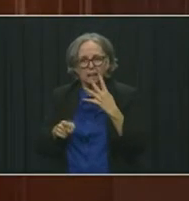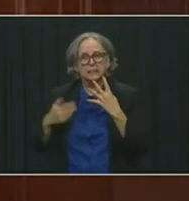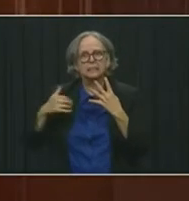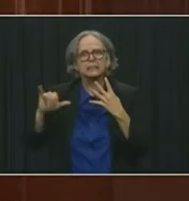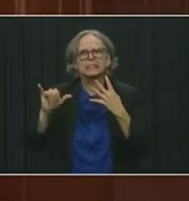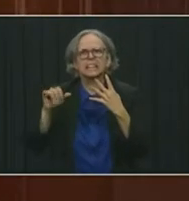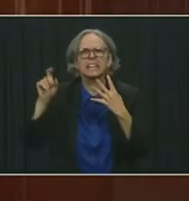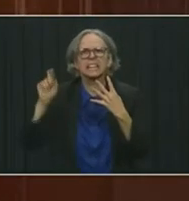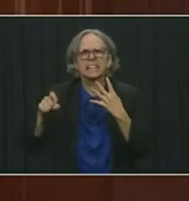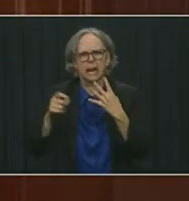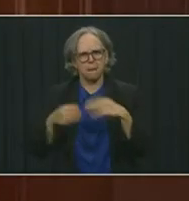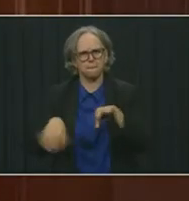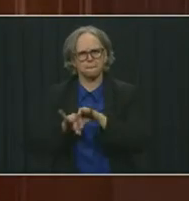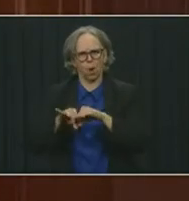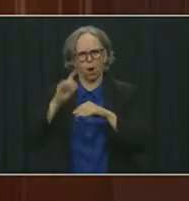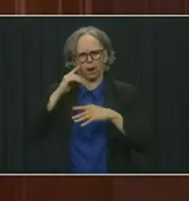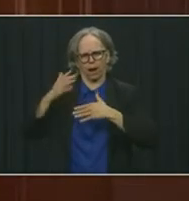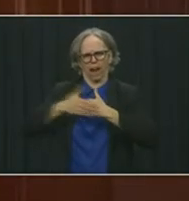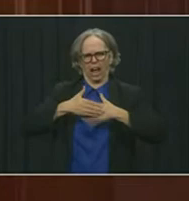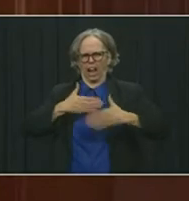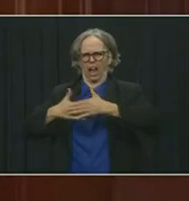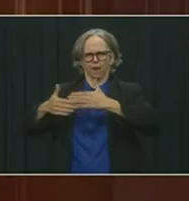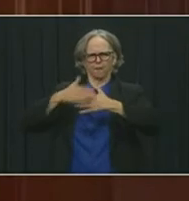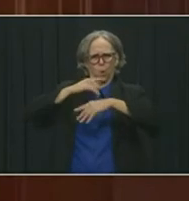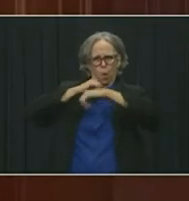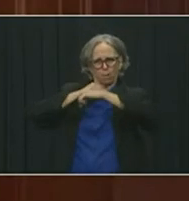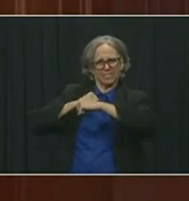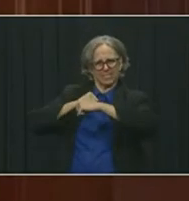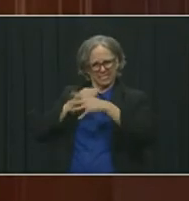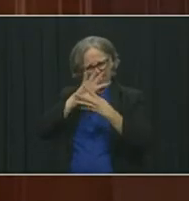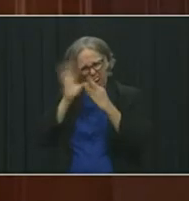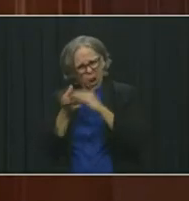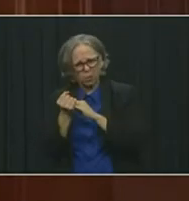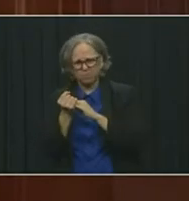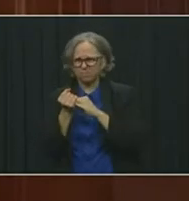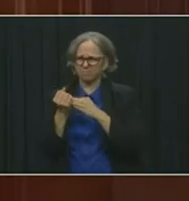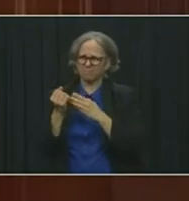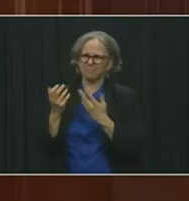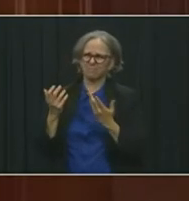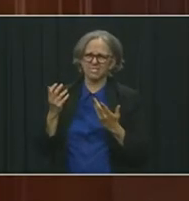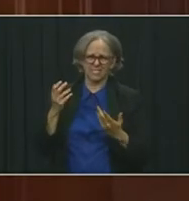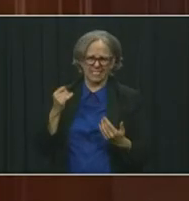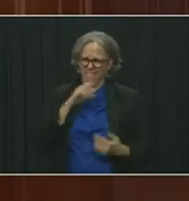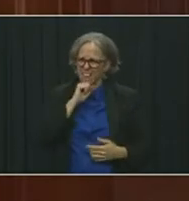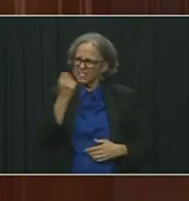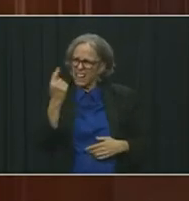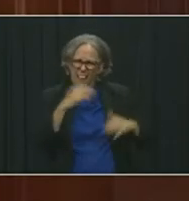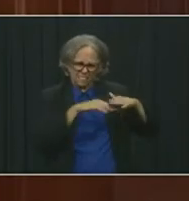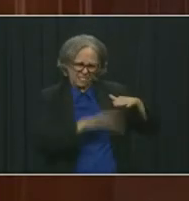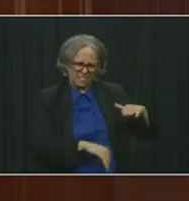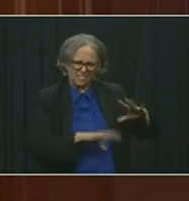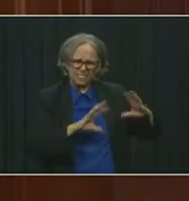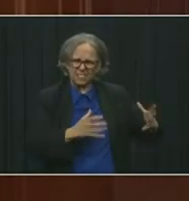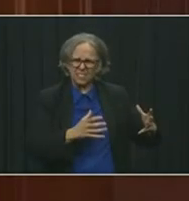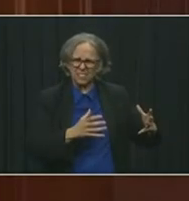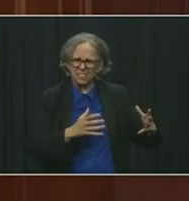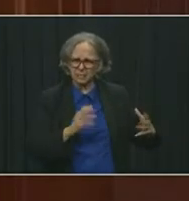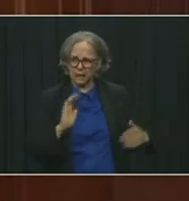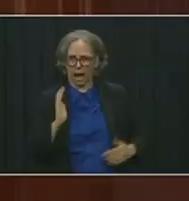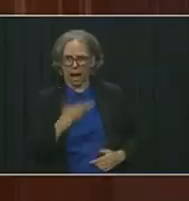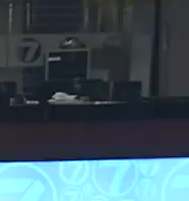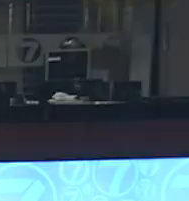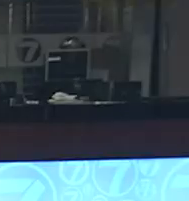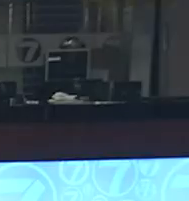to remind us that we do have young ones among us who it's our collective responsibility to